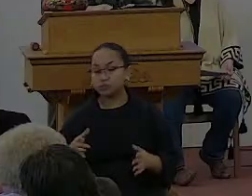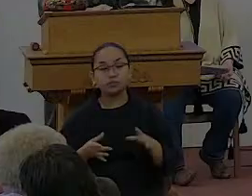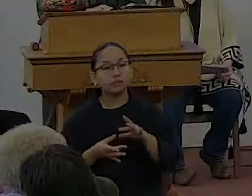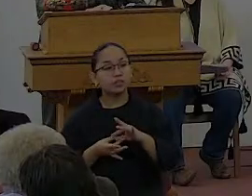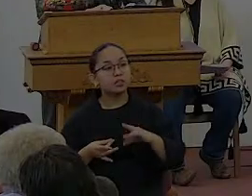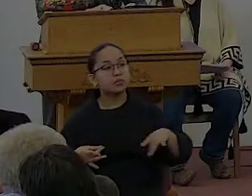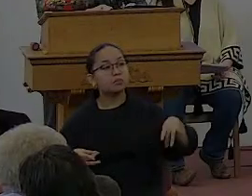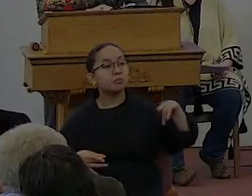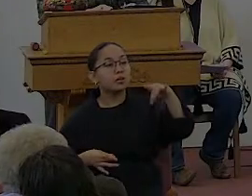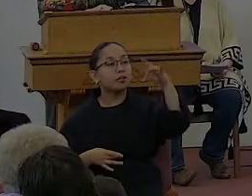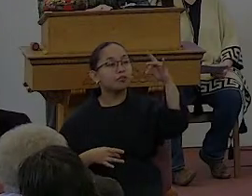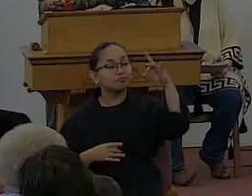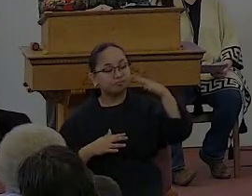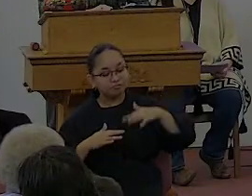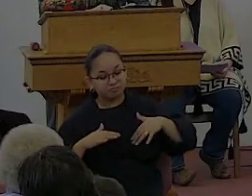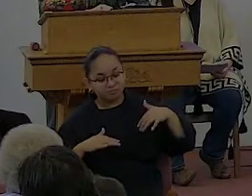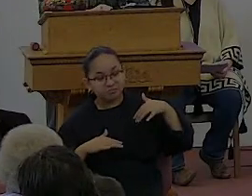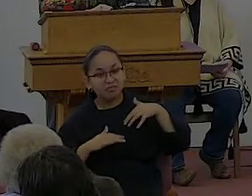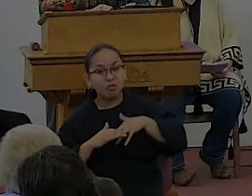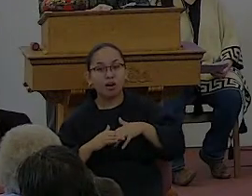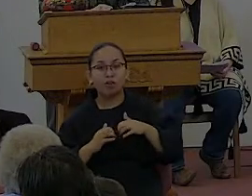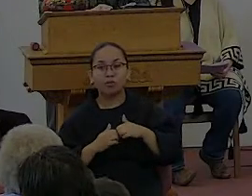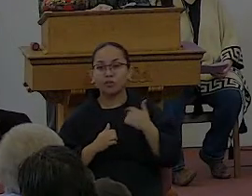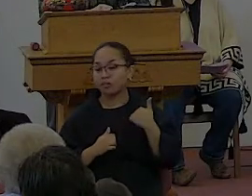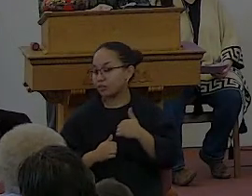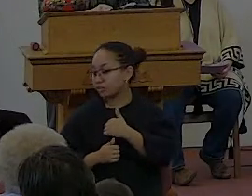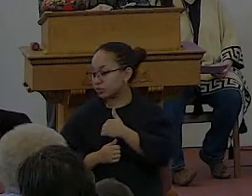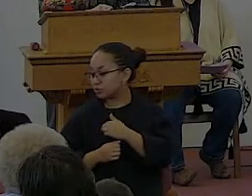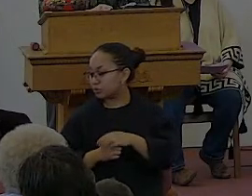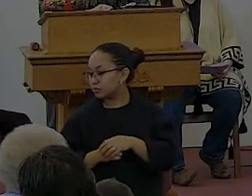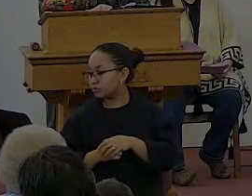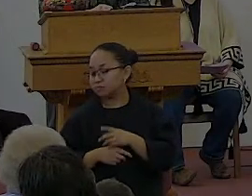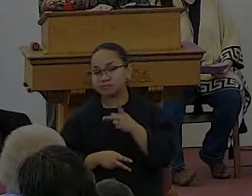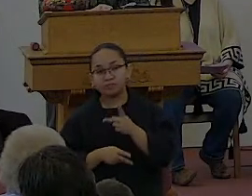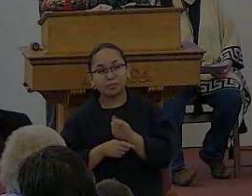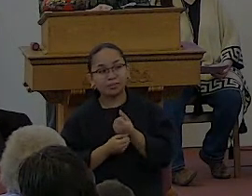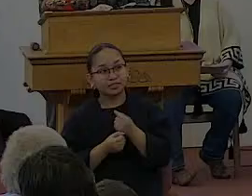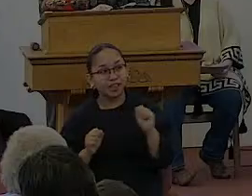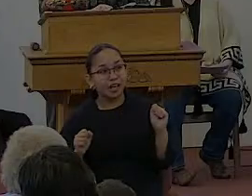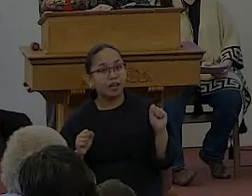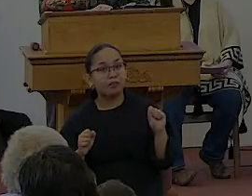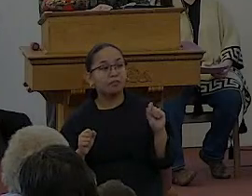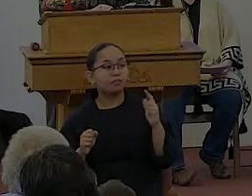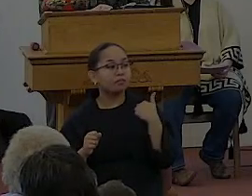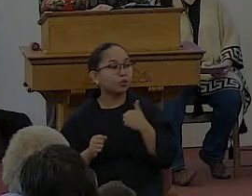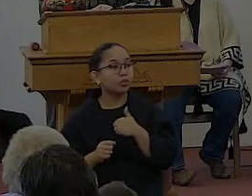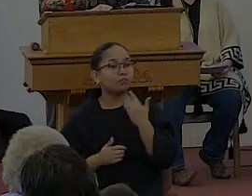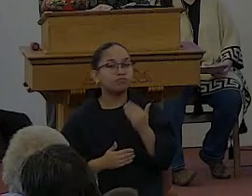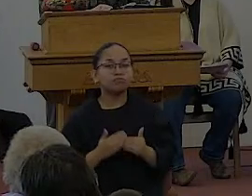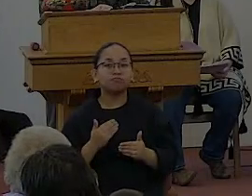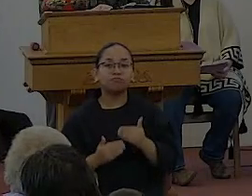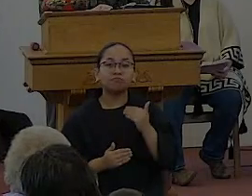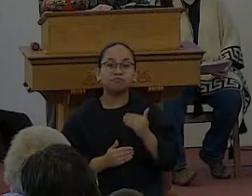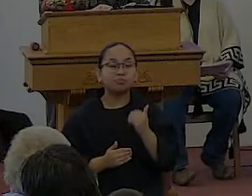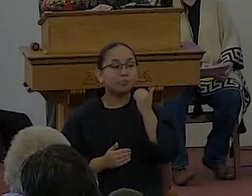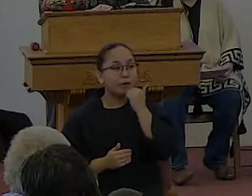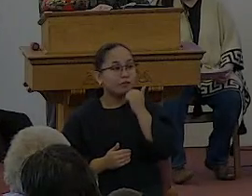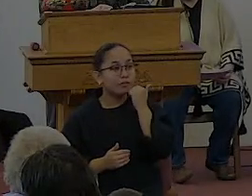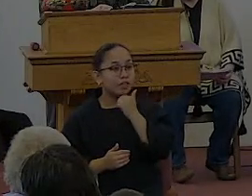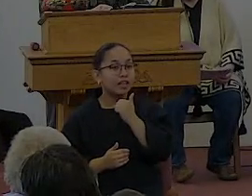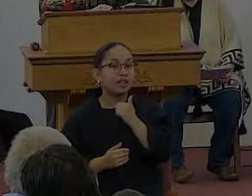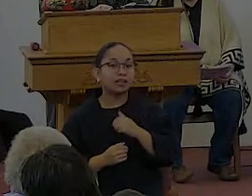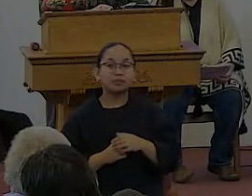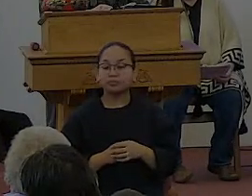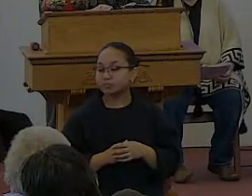Spirits, entwine with us and around us. Keep us safe and secure as we walk through our days and dream through